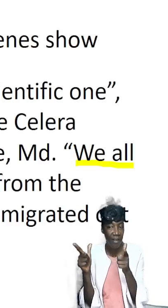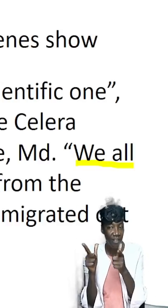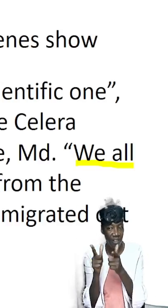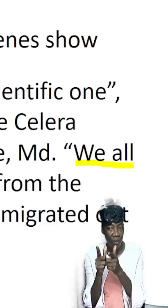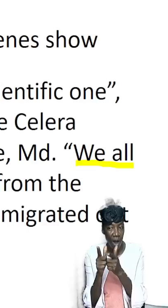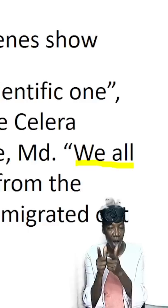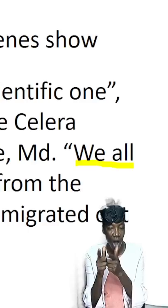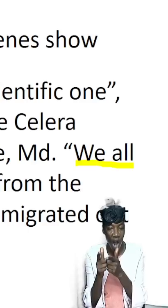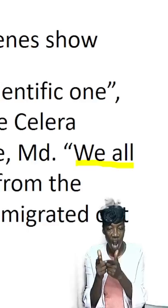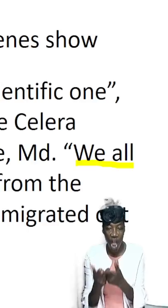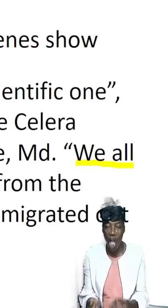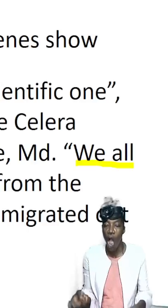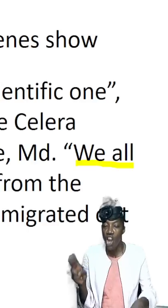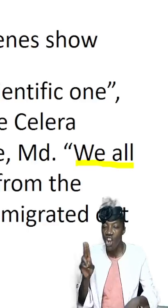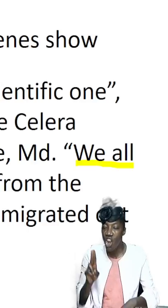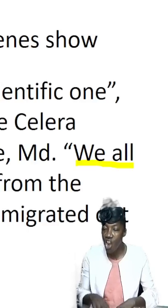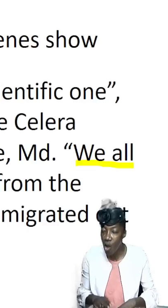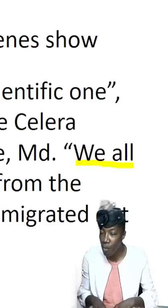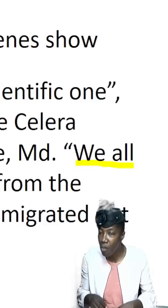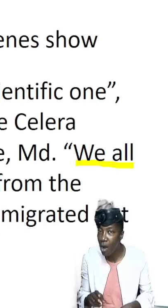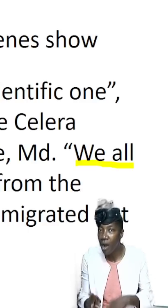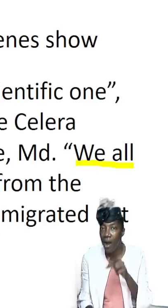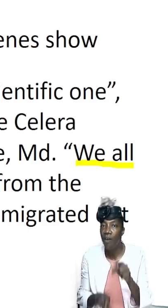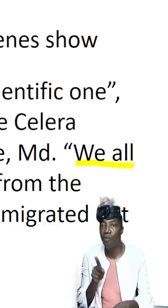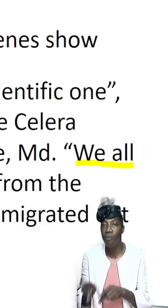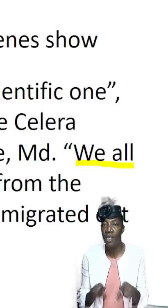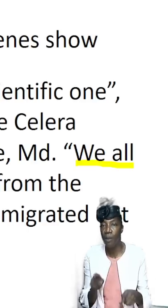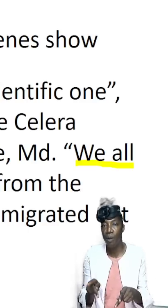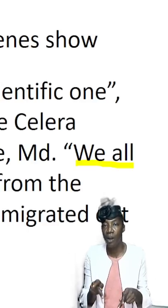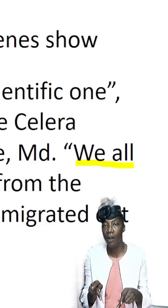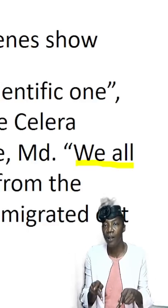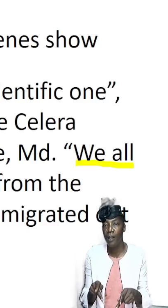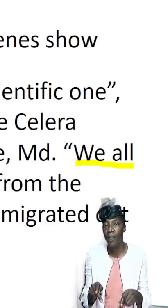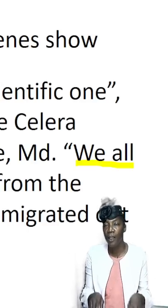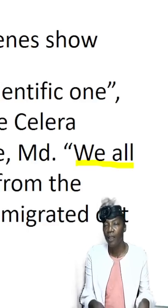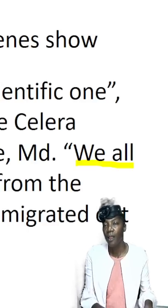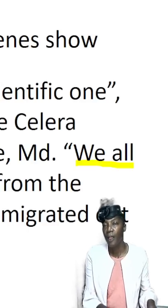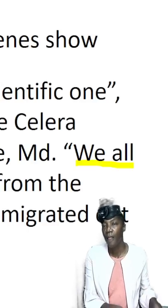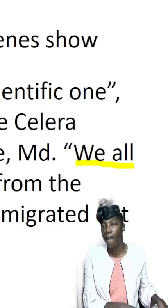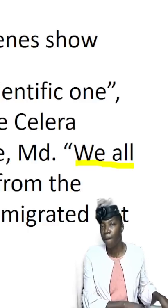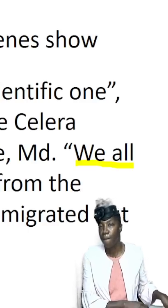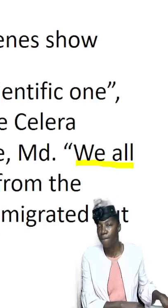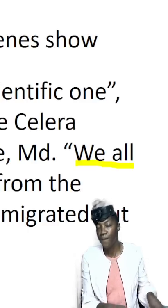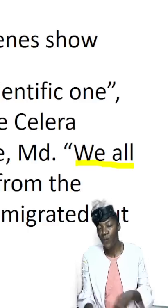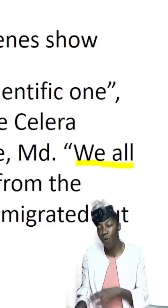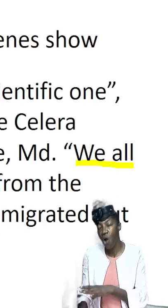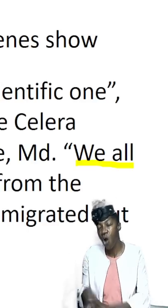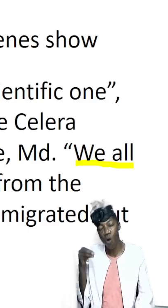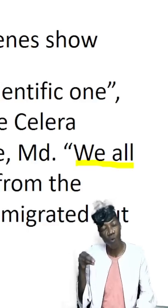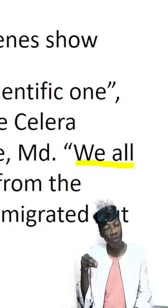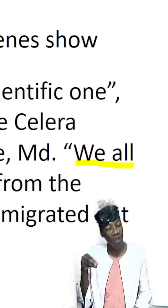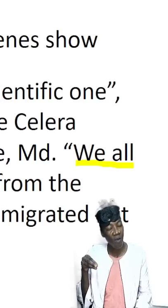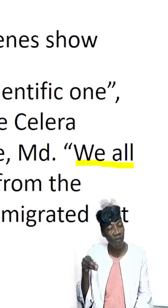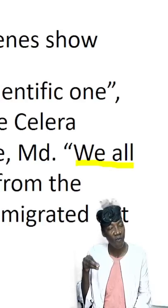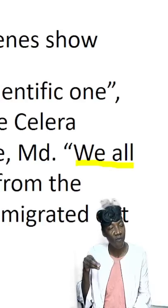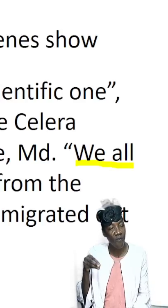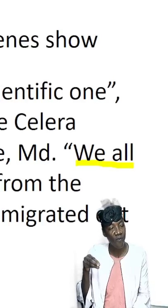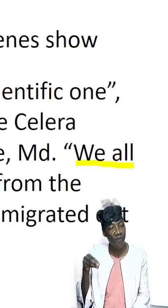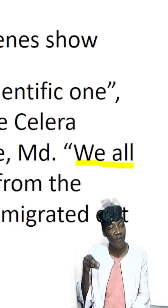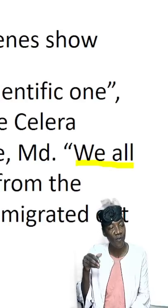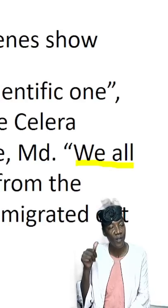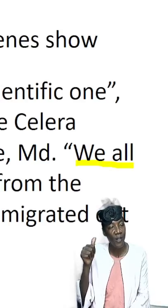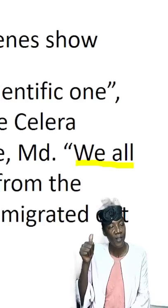small number of tribes that migrated out of Africa and